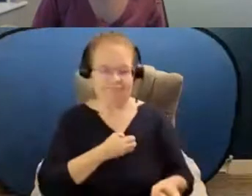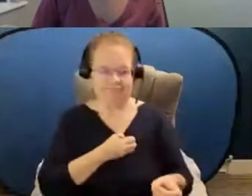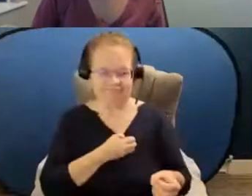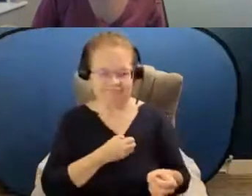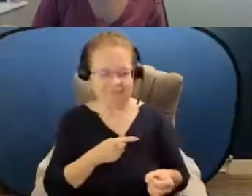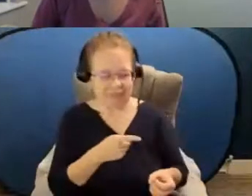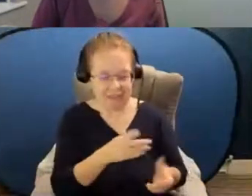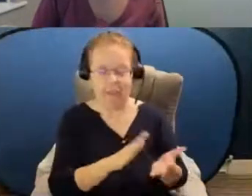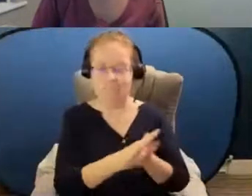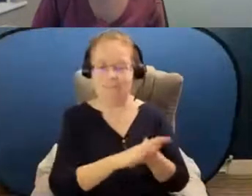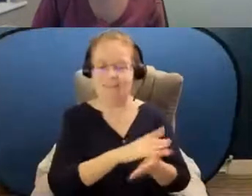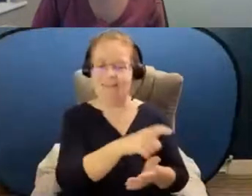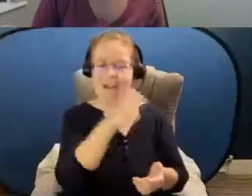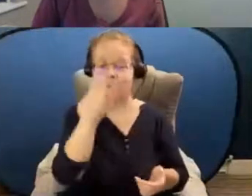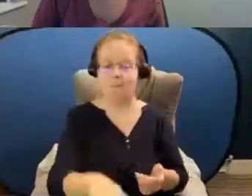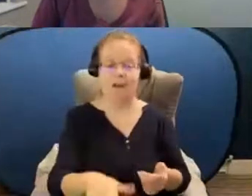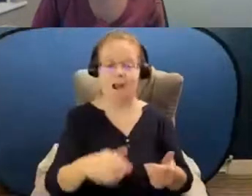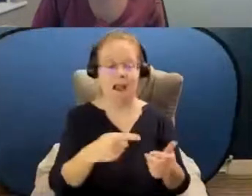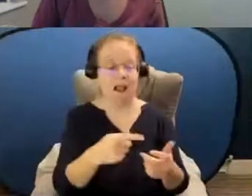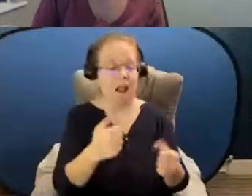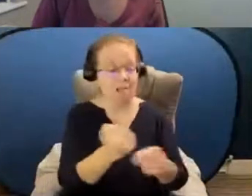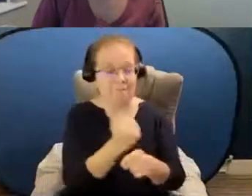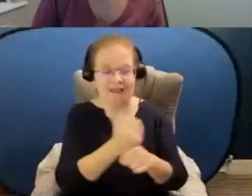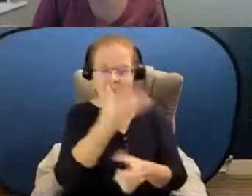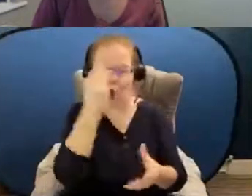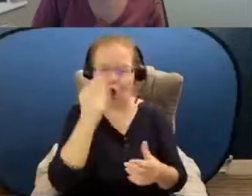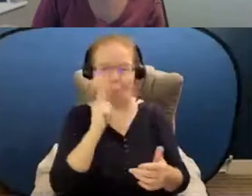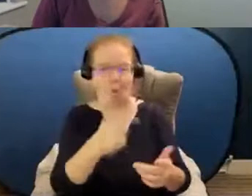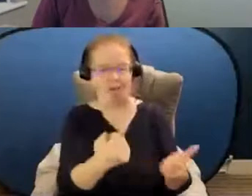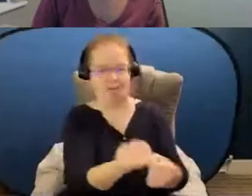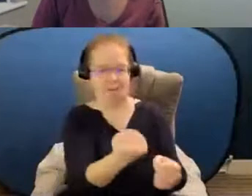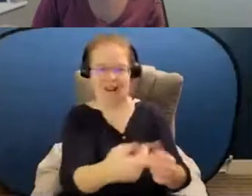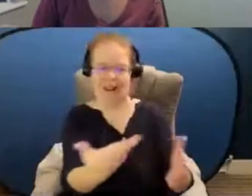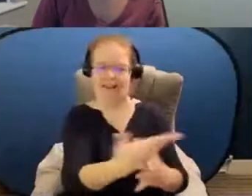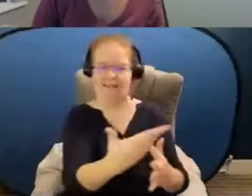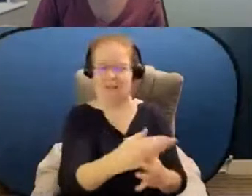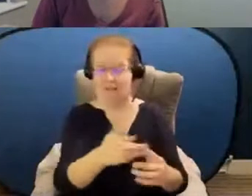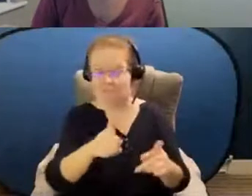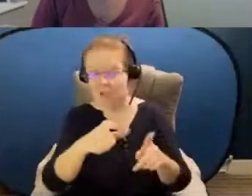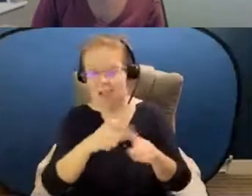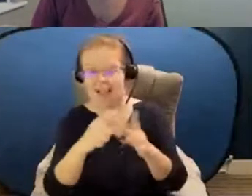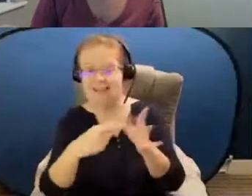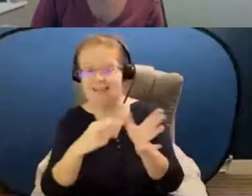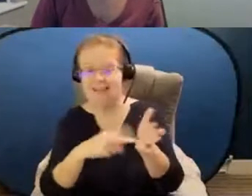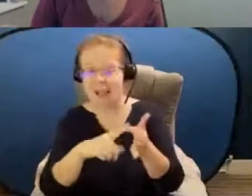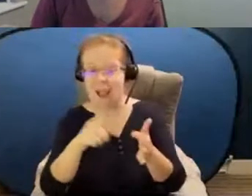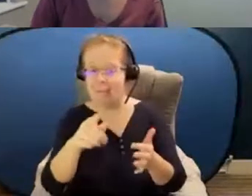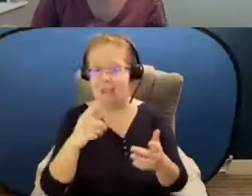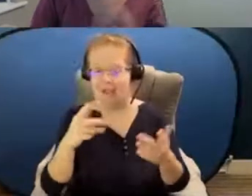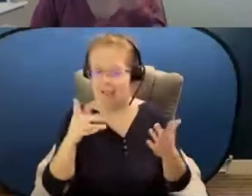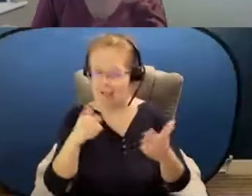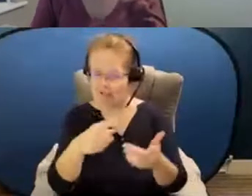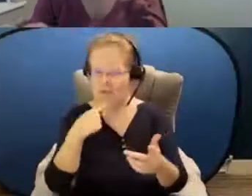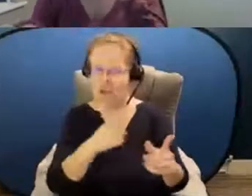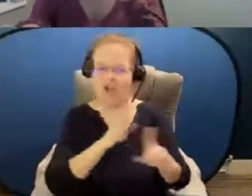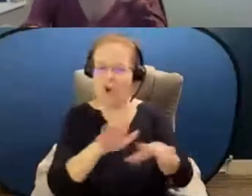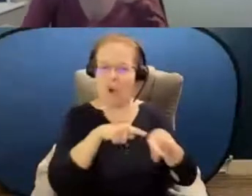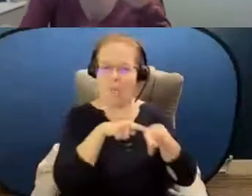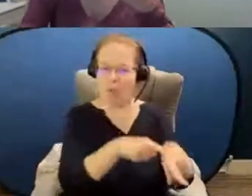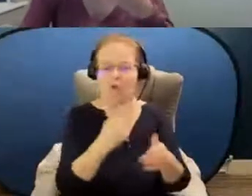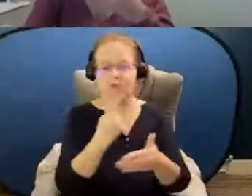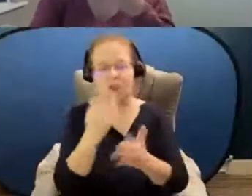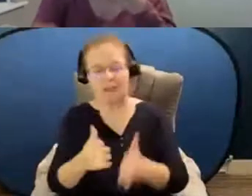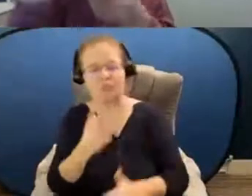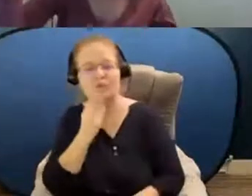piece of learning when someone has made it accessible. And that comes back to your point, Diane, about the usability of it, I think, as well. Edwina